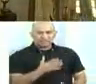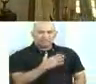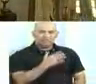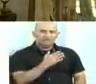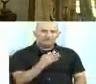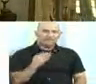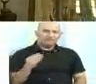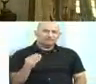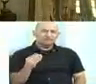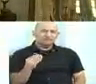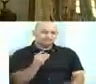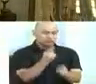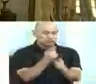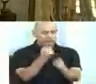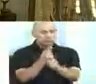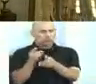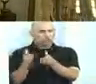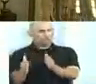and